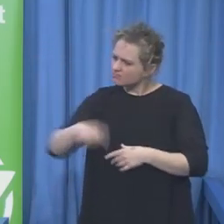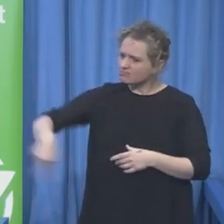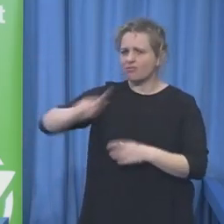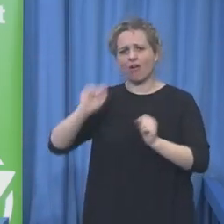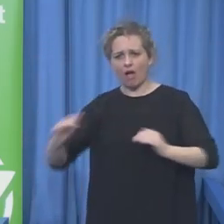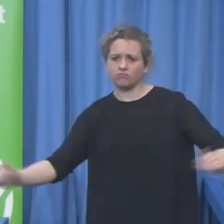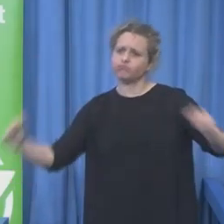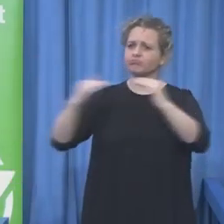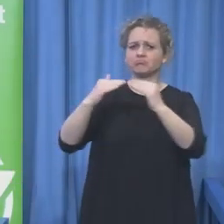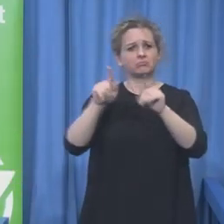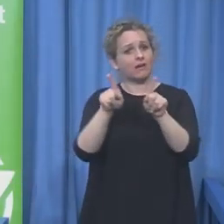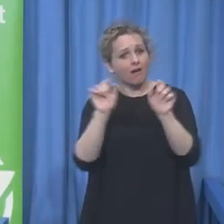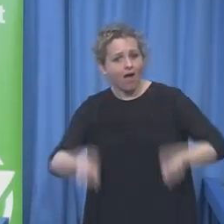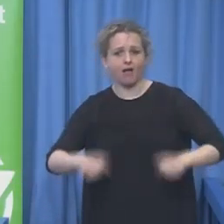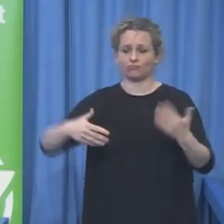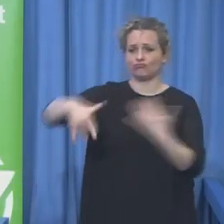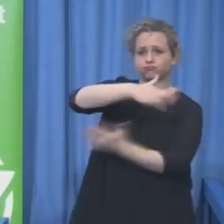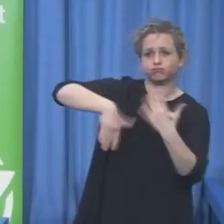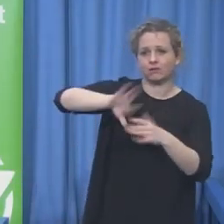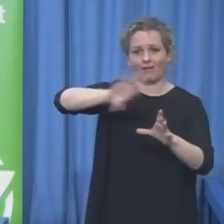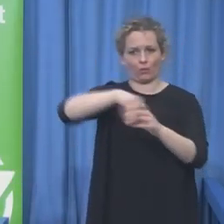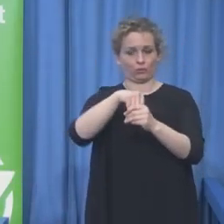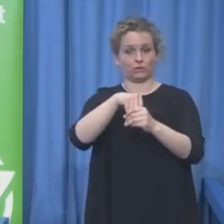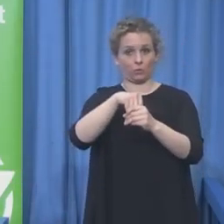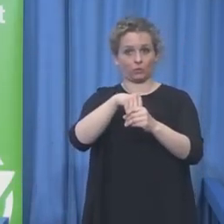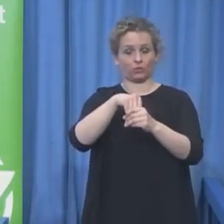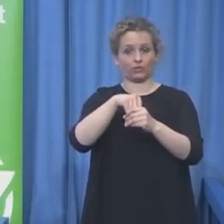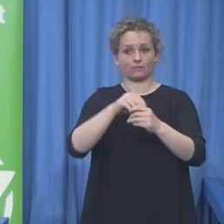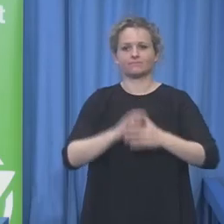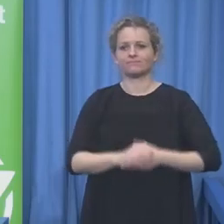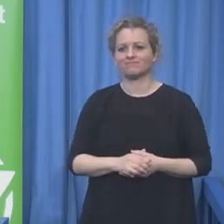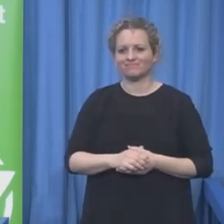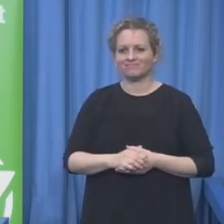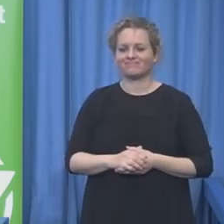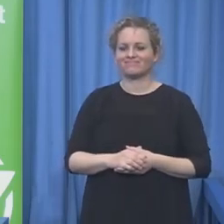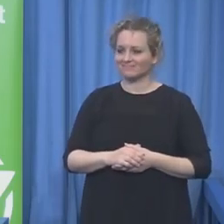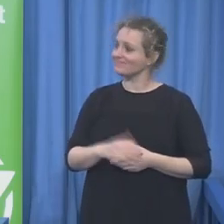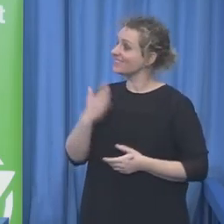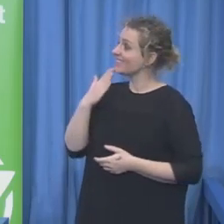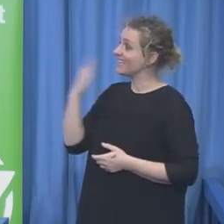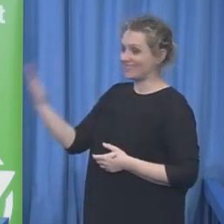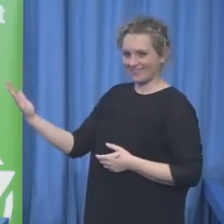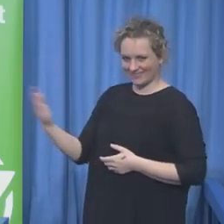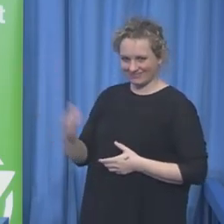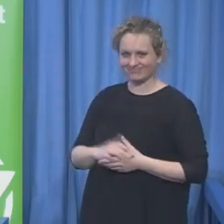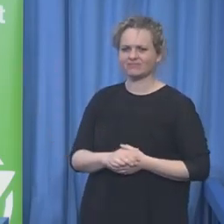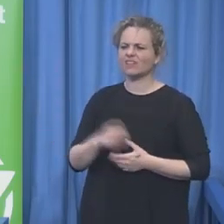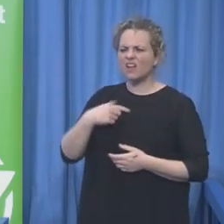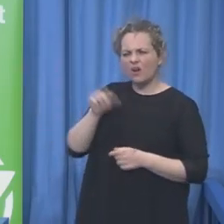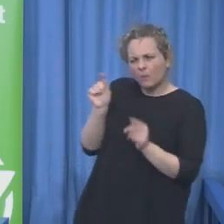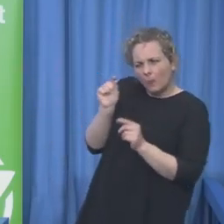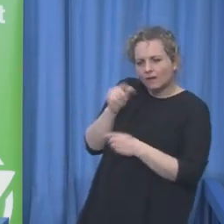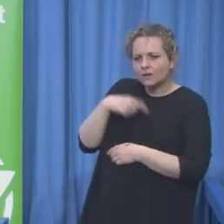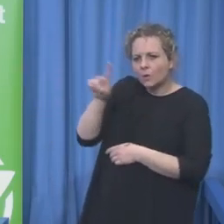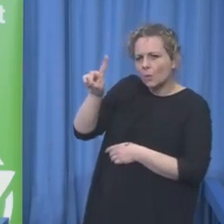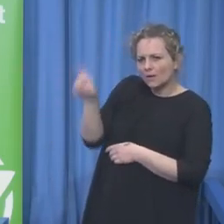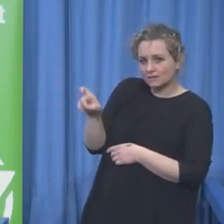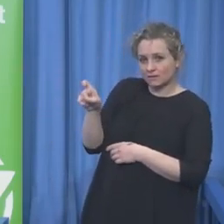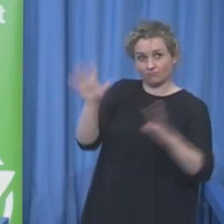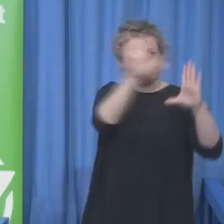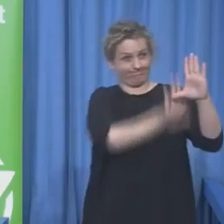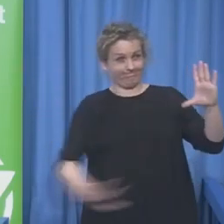Thank you for that overview. A short question. What is the situation in the United States on the whole in comparison to